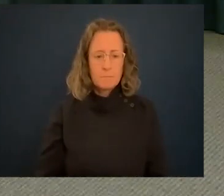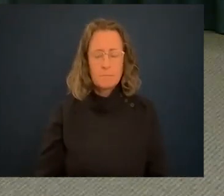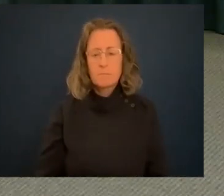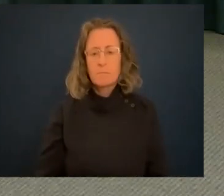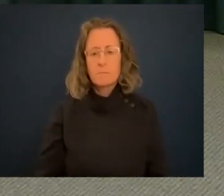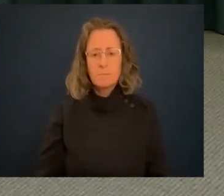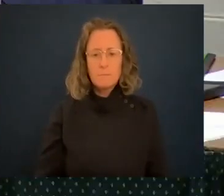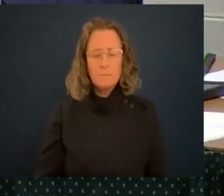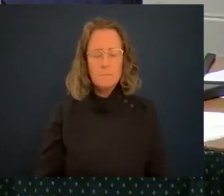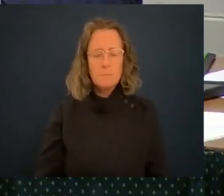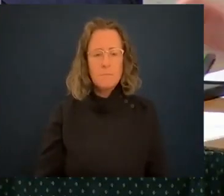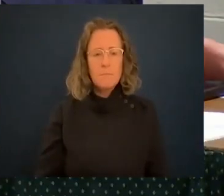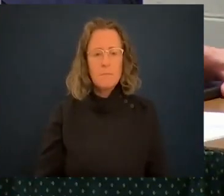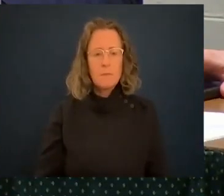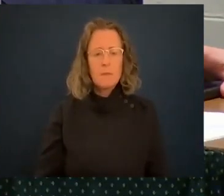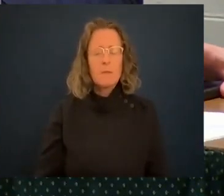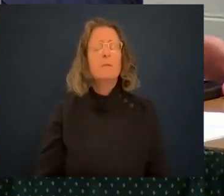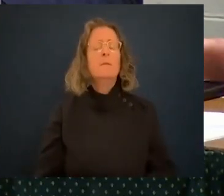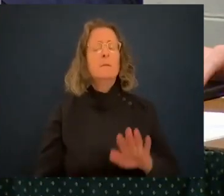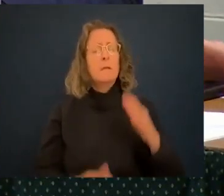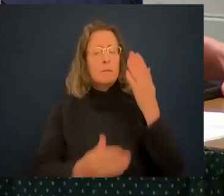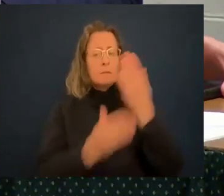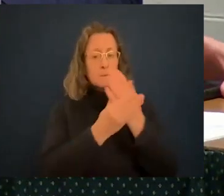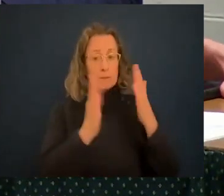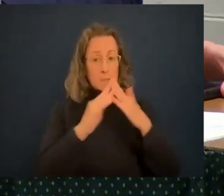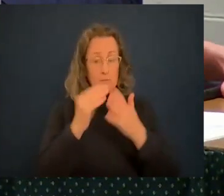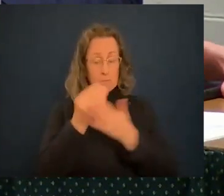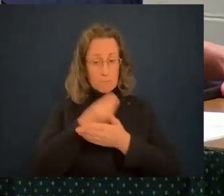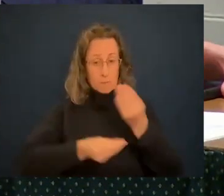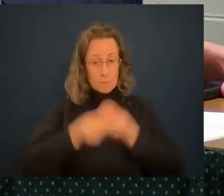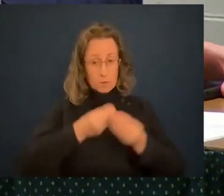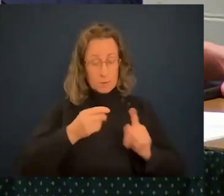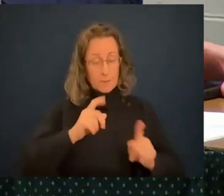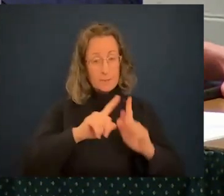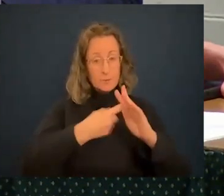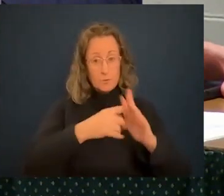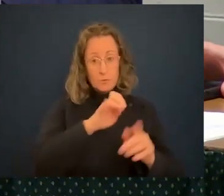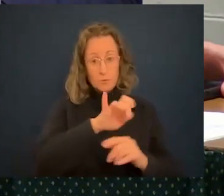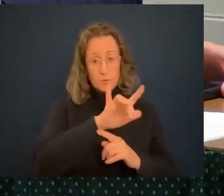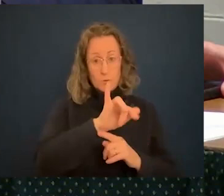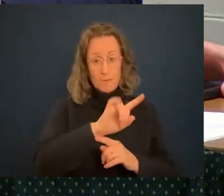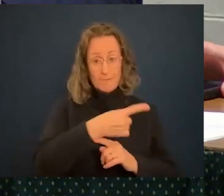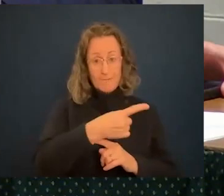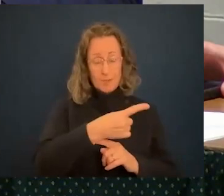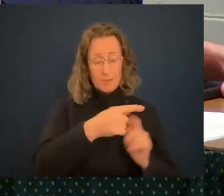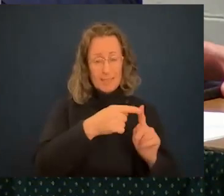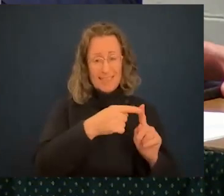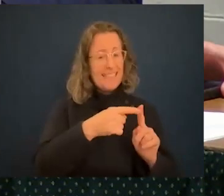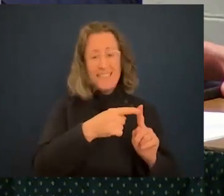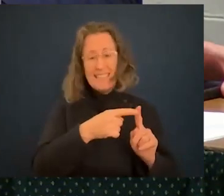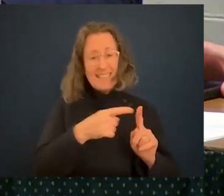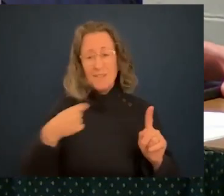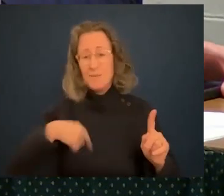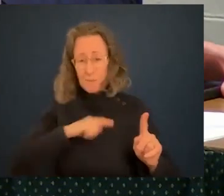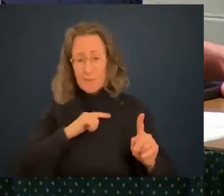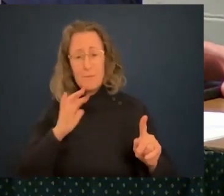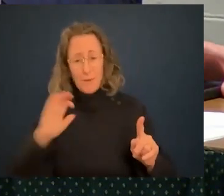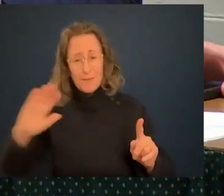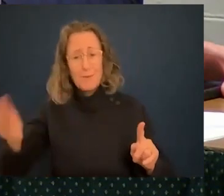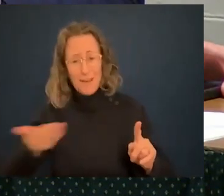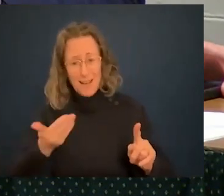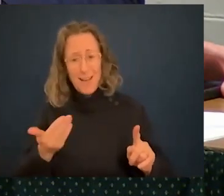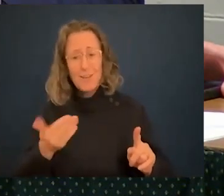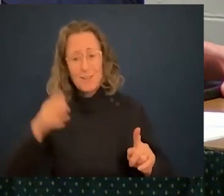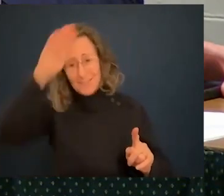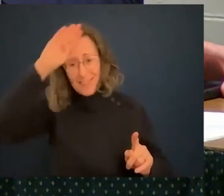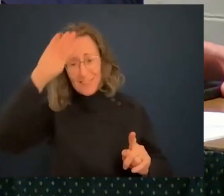with the men in the town budget is that budget takes effect July 1 and we actually want to hire these people like